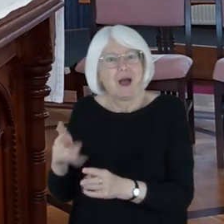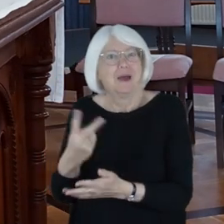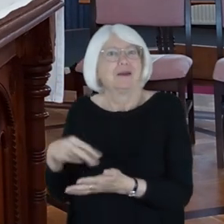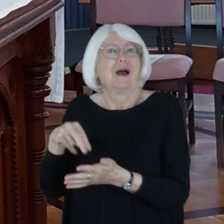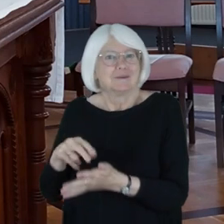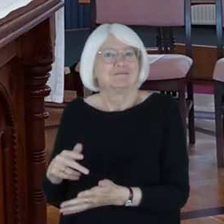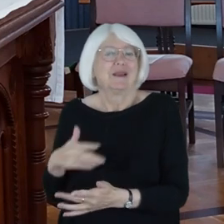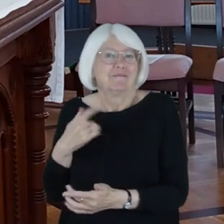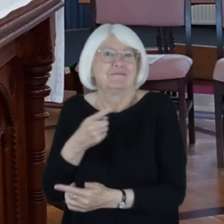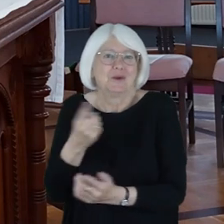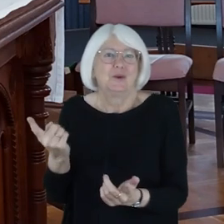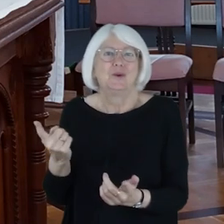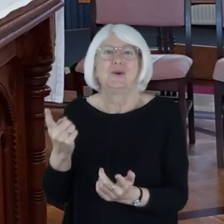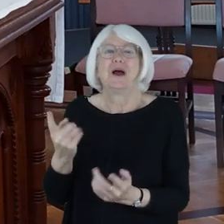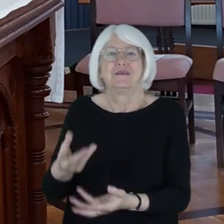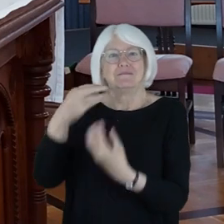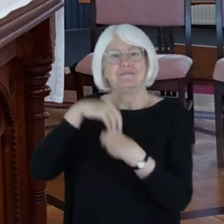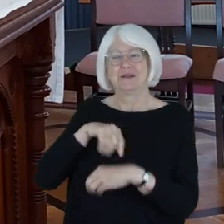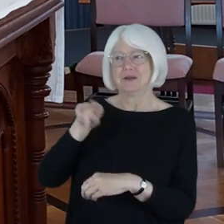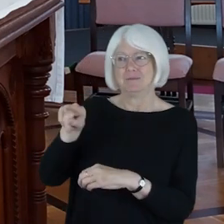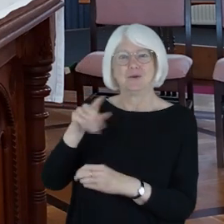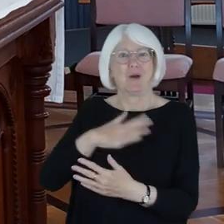faith with thanksgiving.